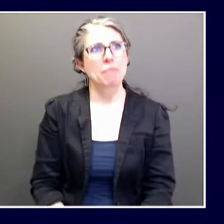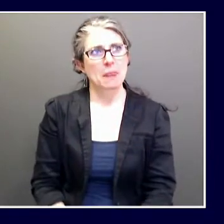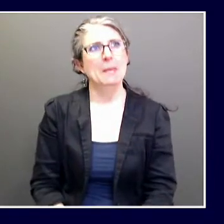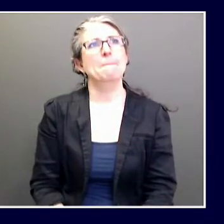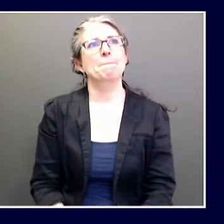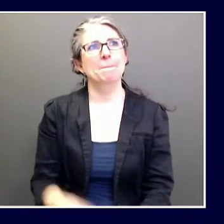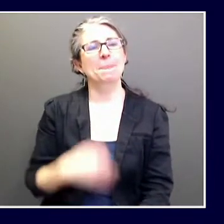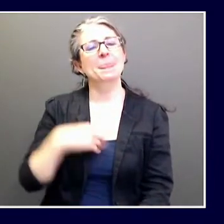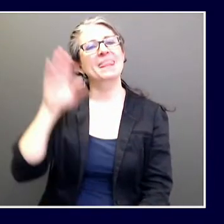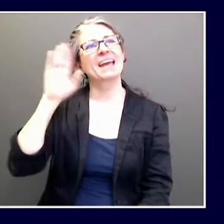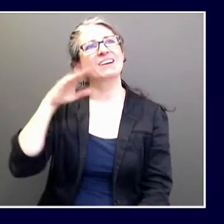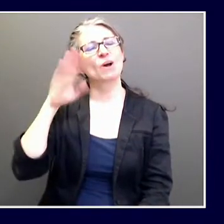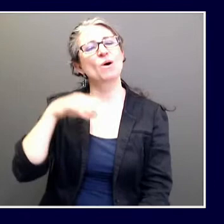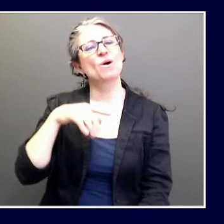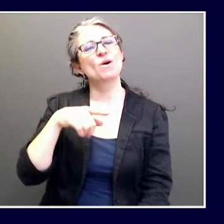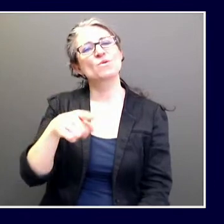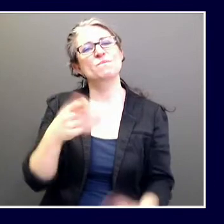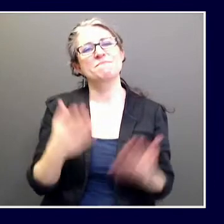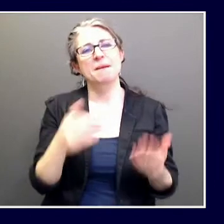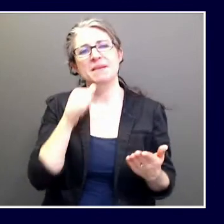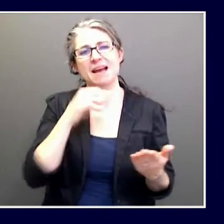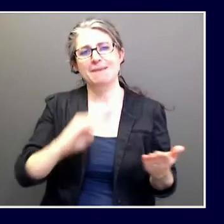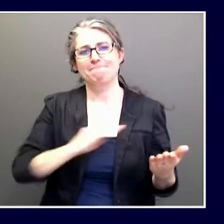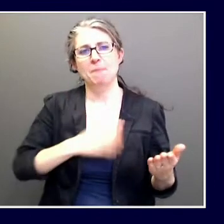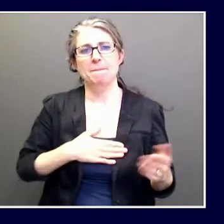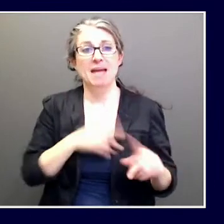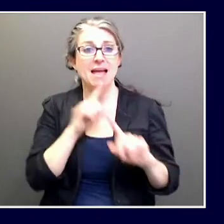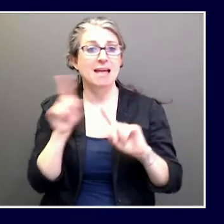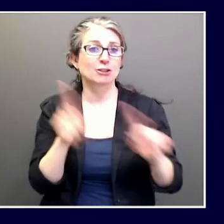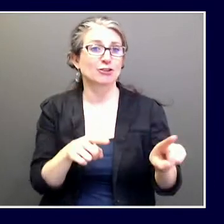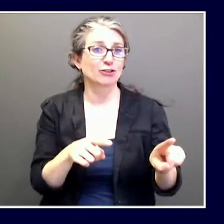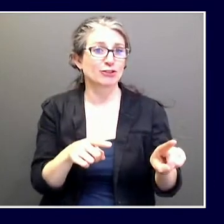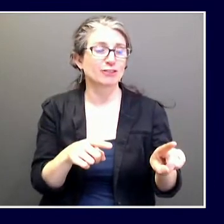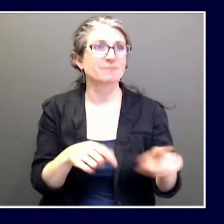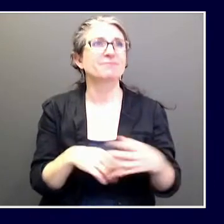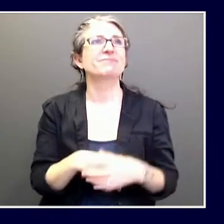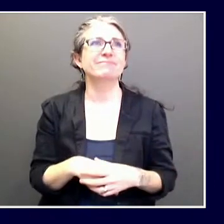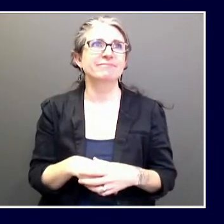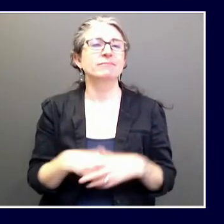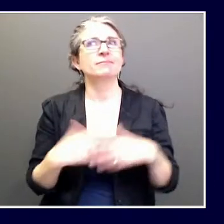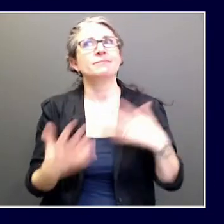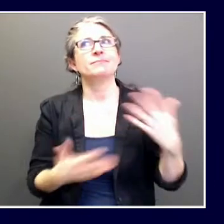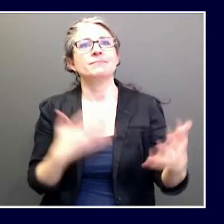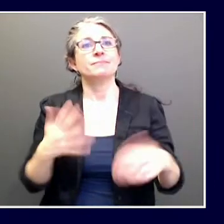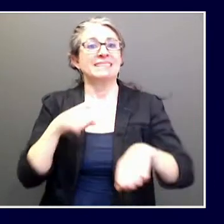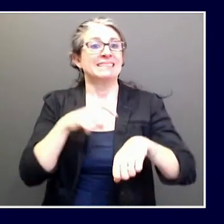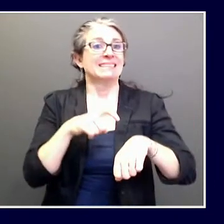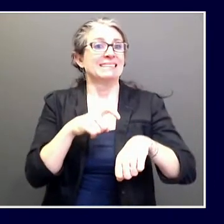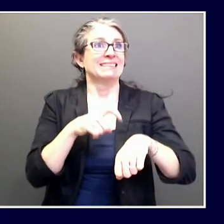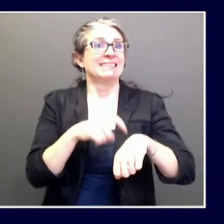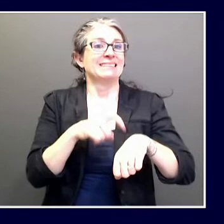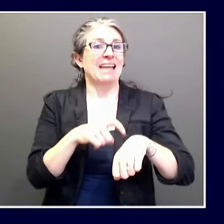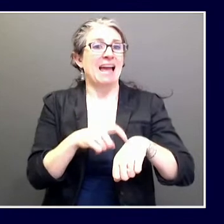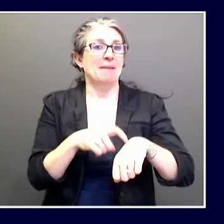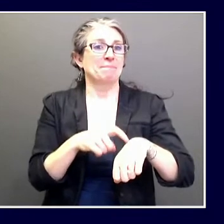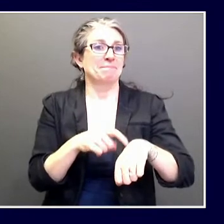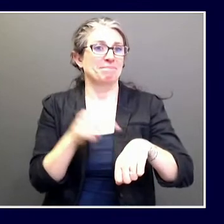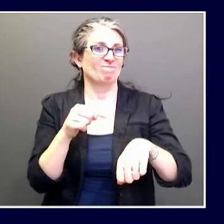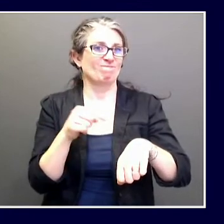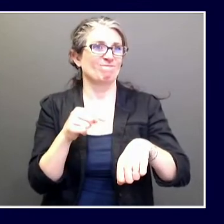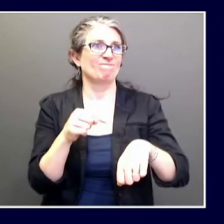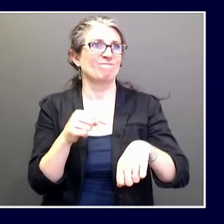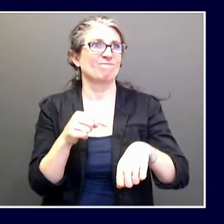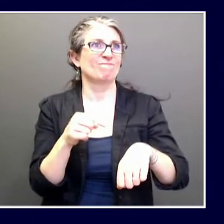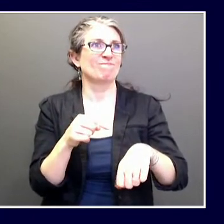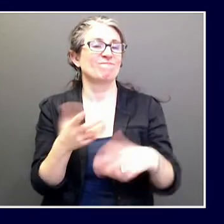of turnaround time, the only thing that I can really comment on, and that which we have control over, is the turnaround